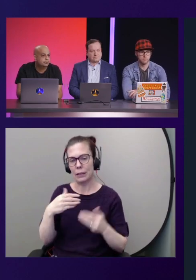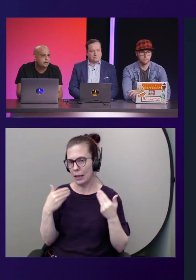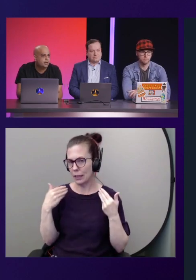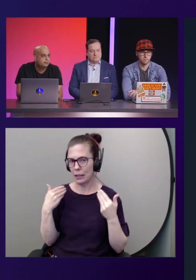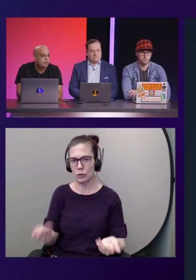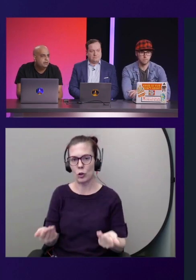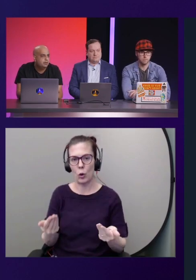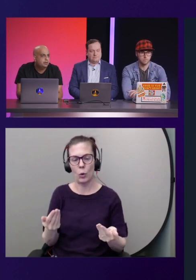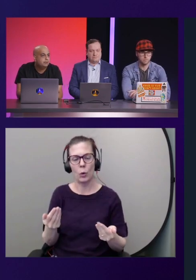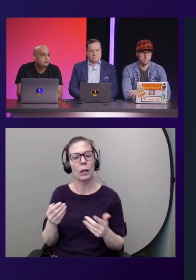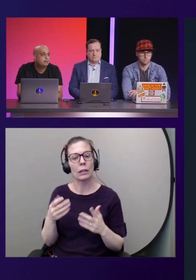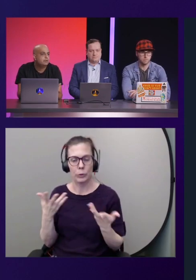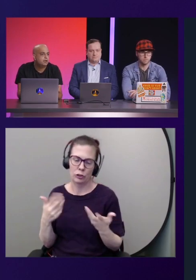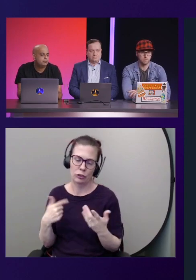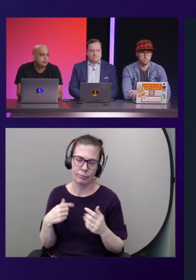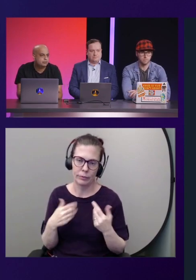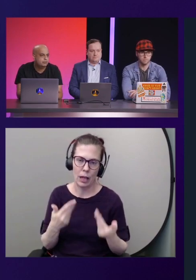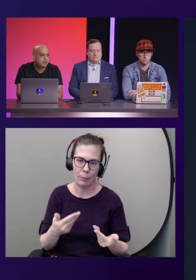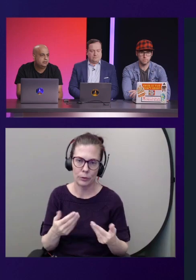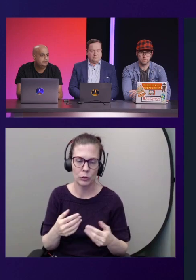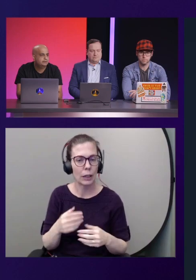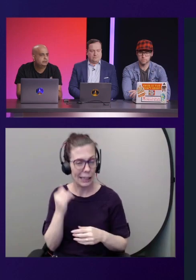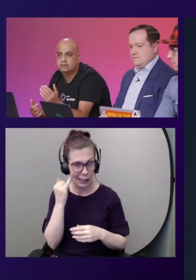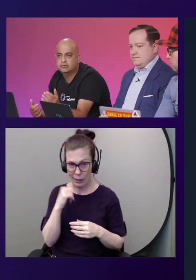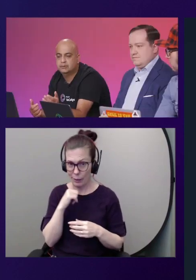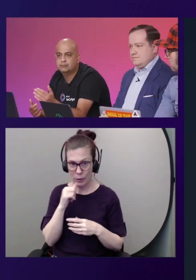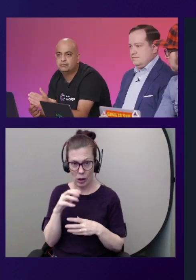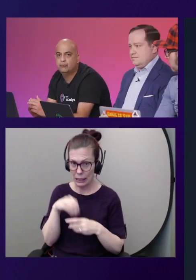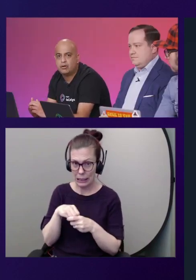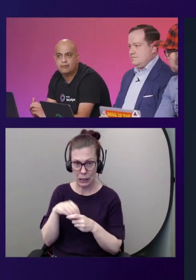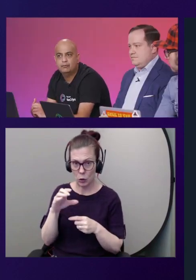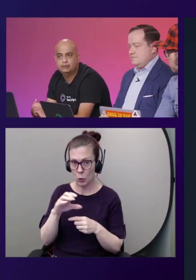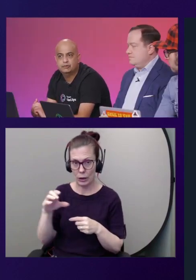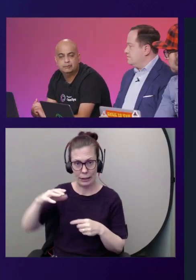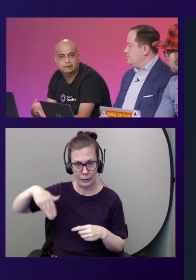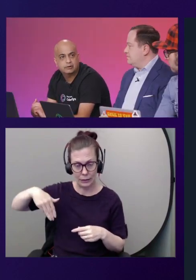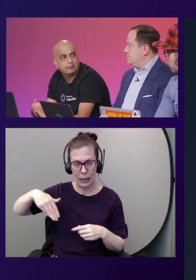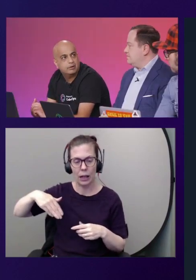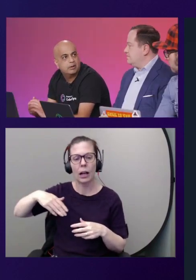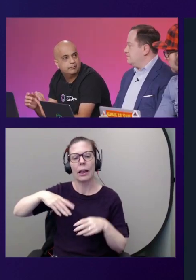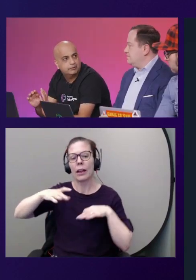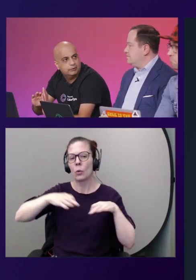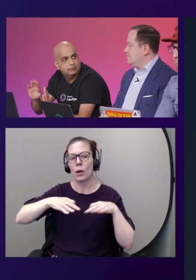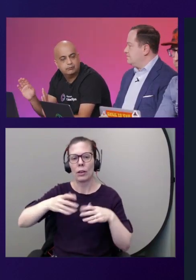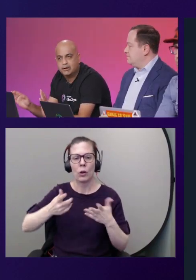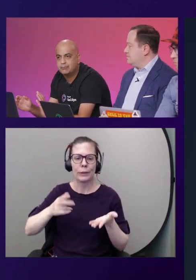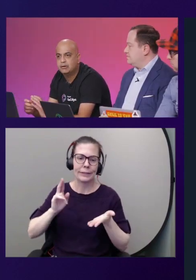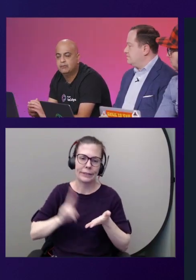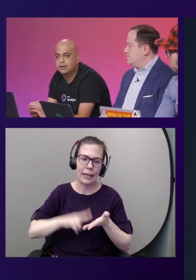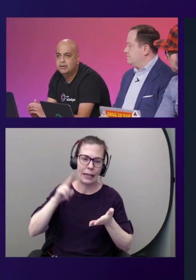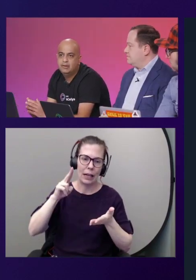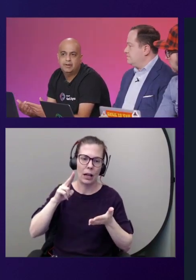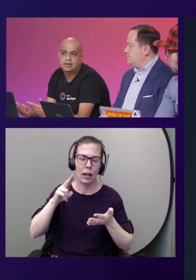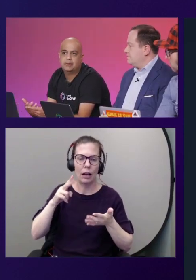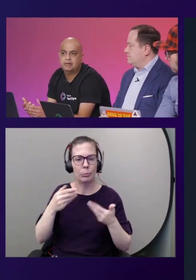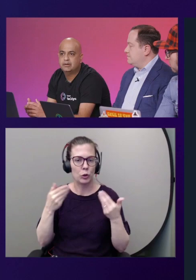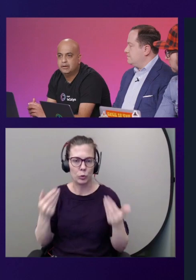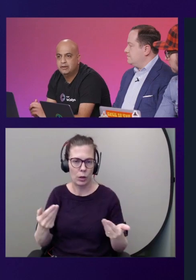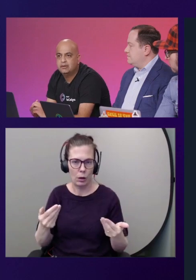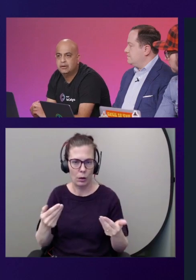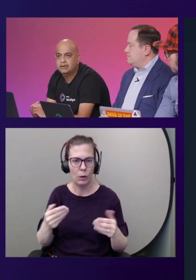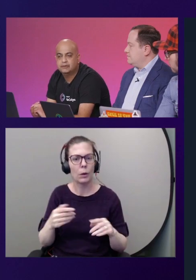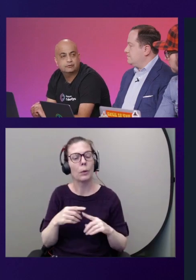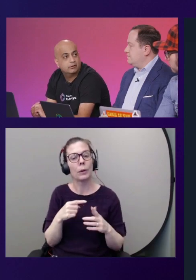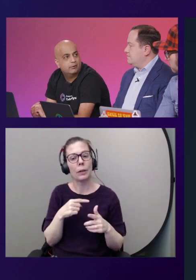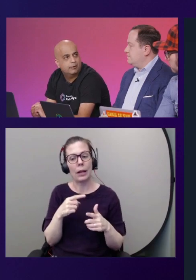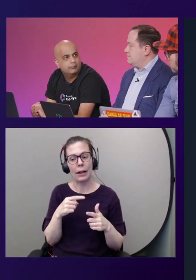case, which I am. If I'm not part of CodeCatalyst, the walkthrough would just be to sign me up and, get me going, and then I'd be